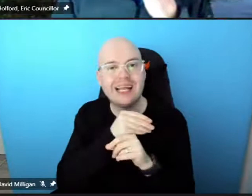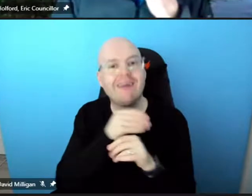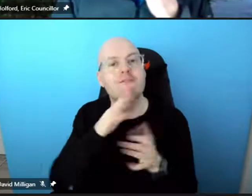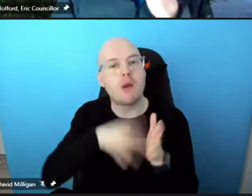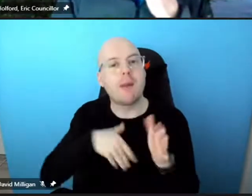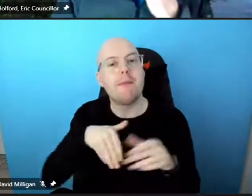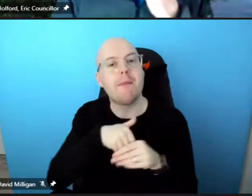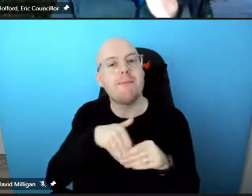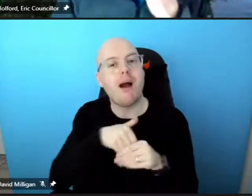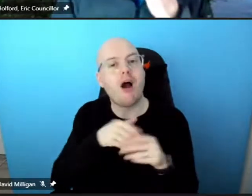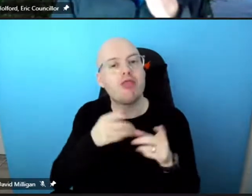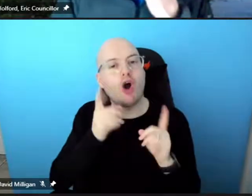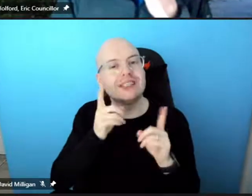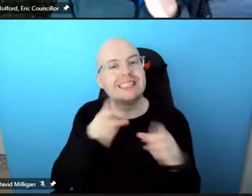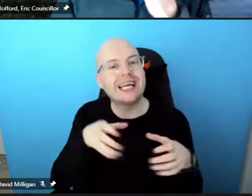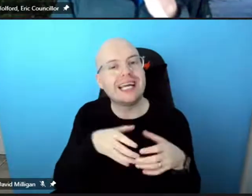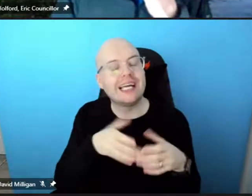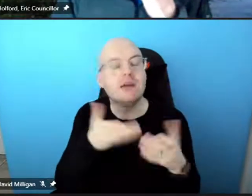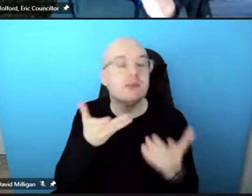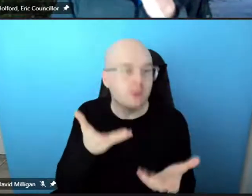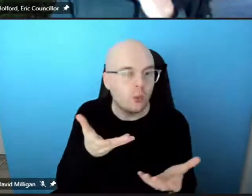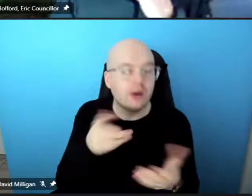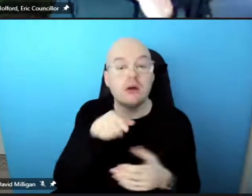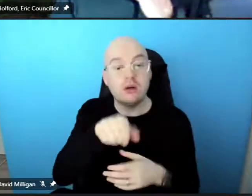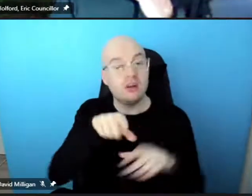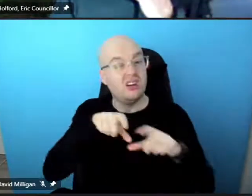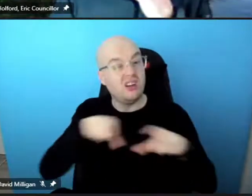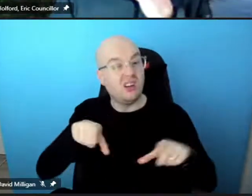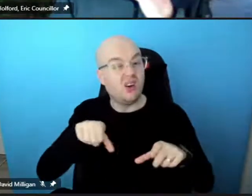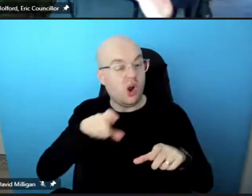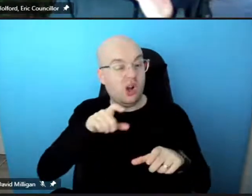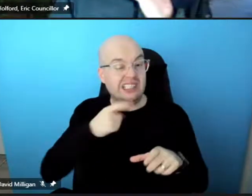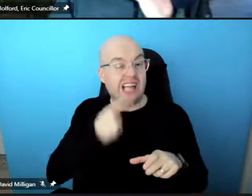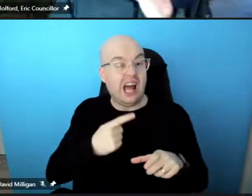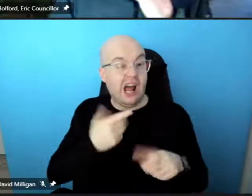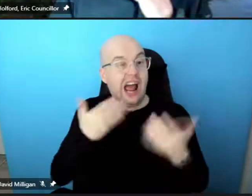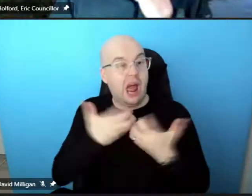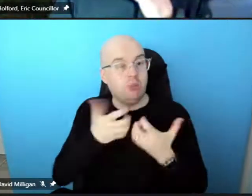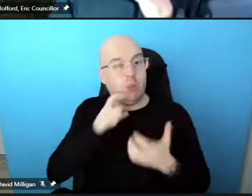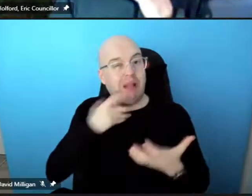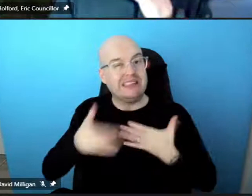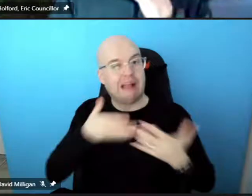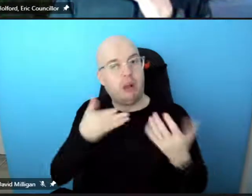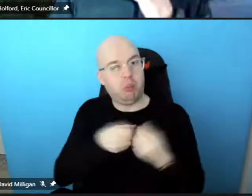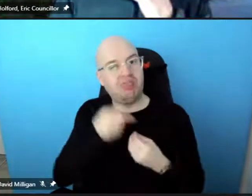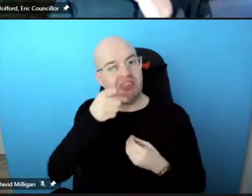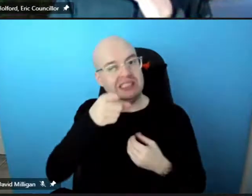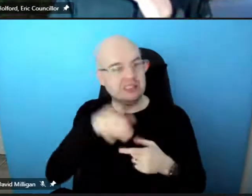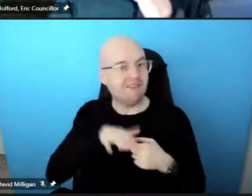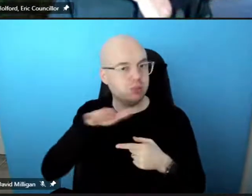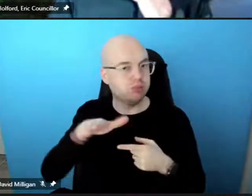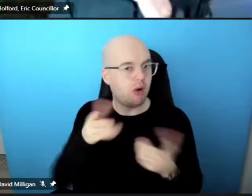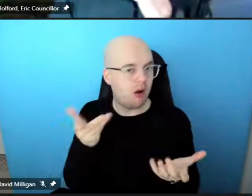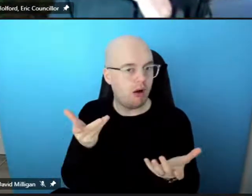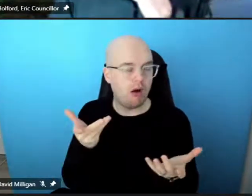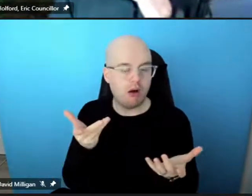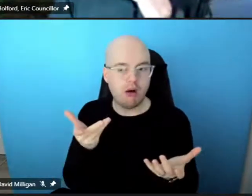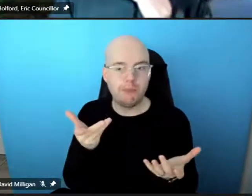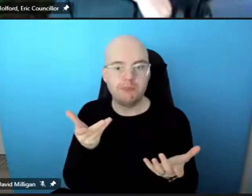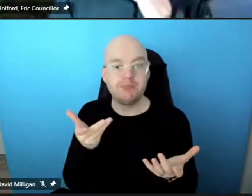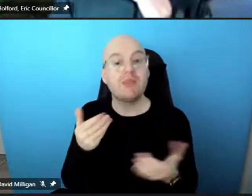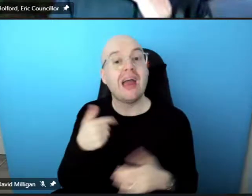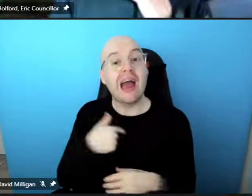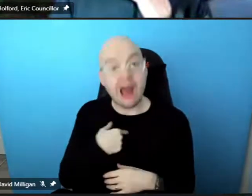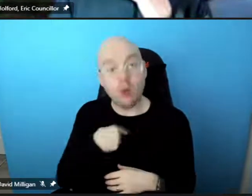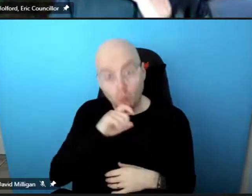just sets out how we intend to address this moving forward. The plan is that I'll highlight